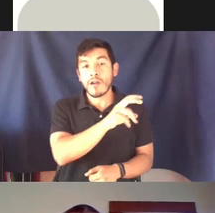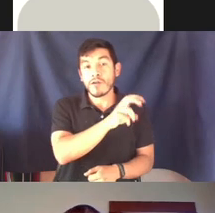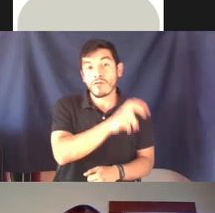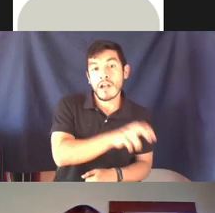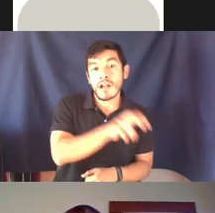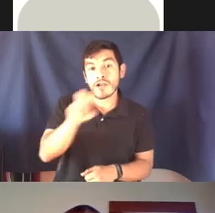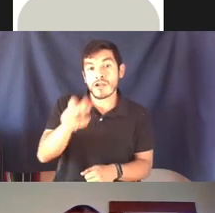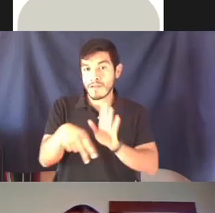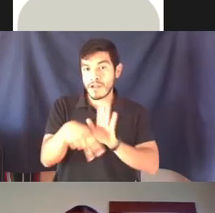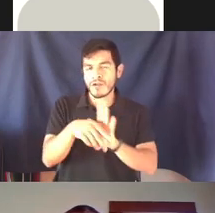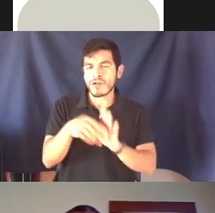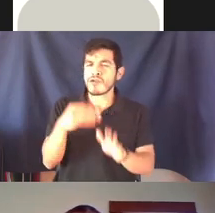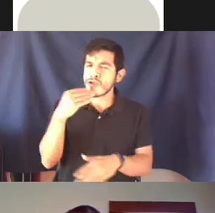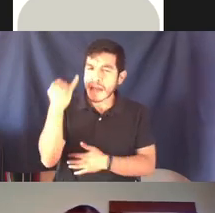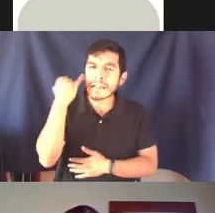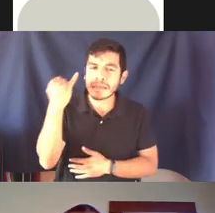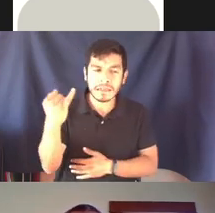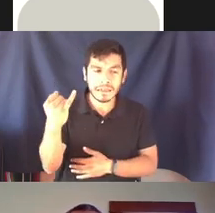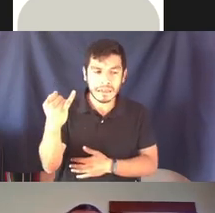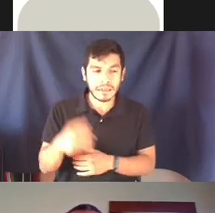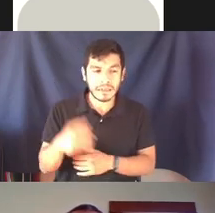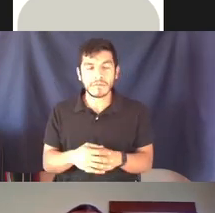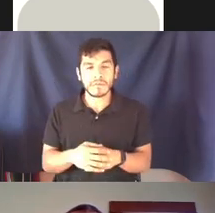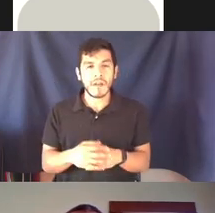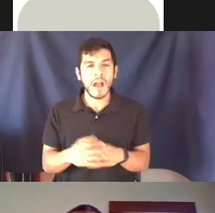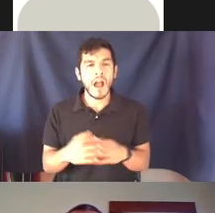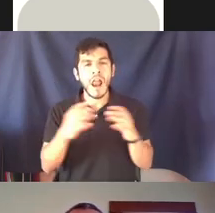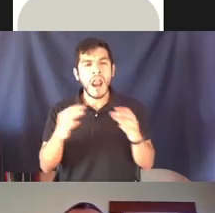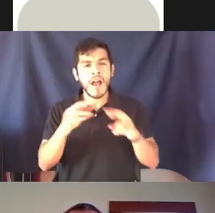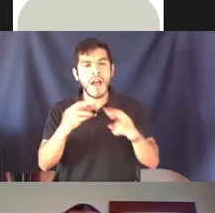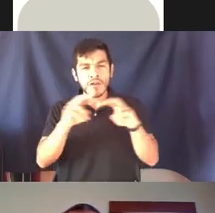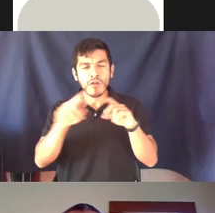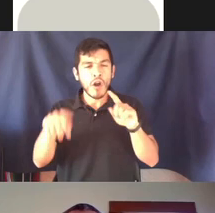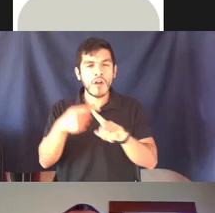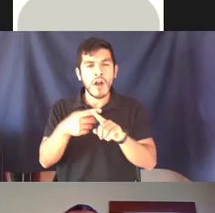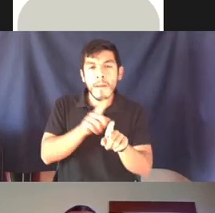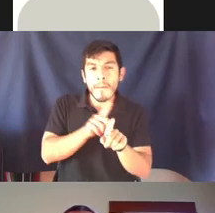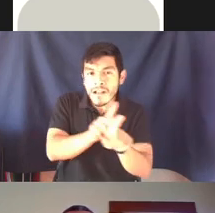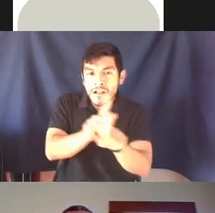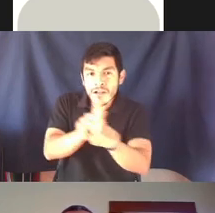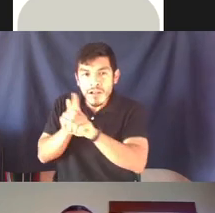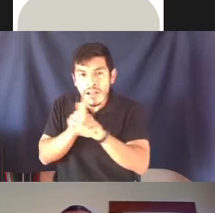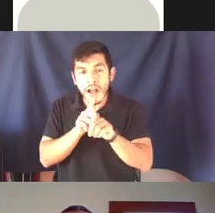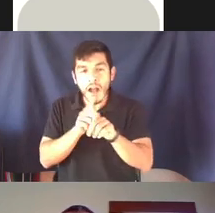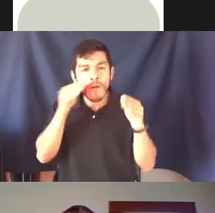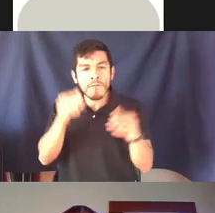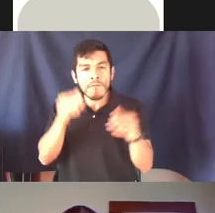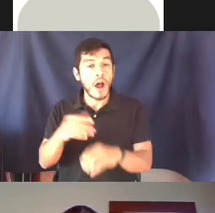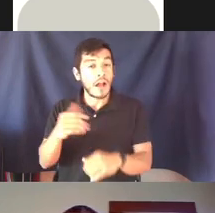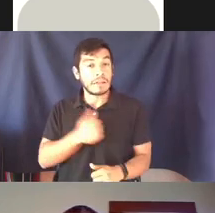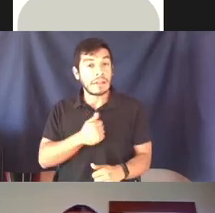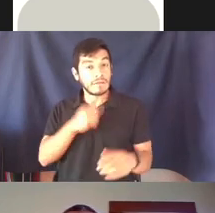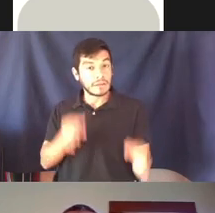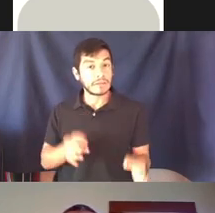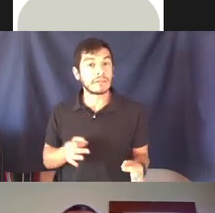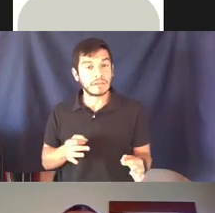lot of the research around mentoring for young people with disability focuses on notions of self-determination and kind of putting them